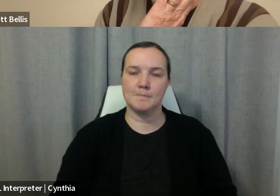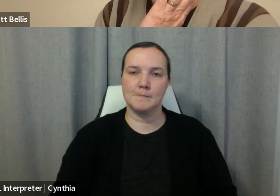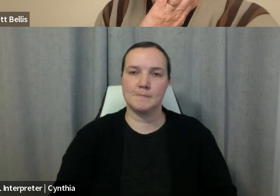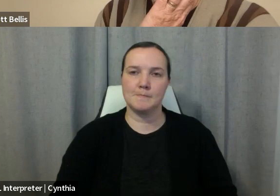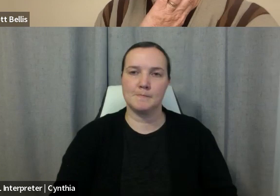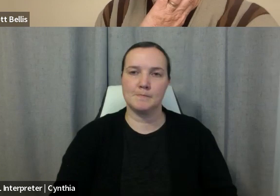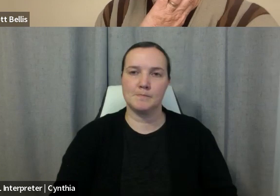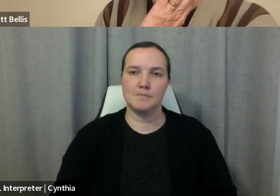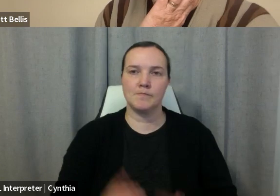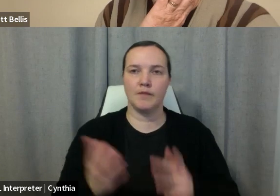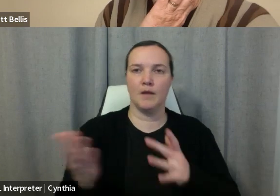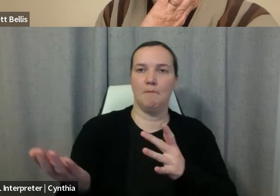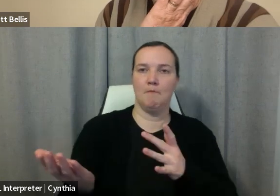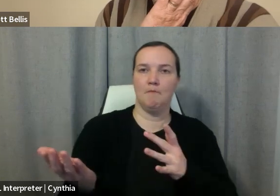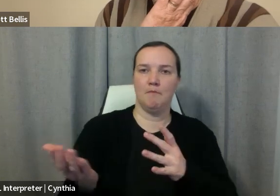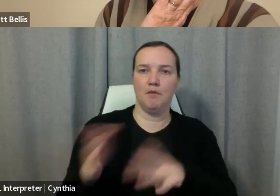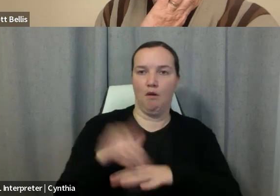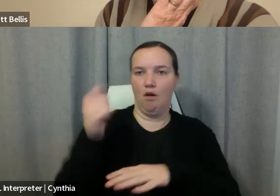A break, calling for a break.